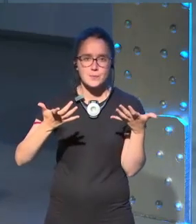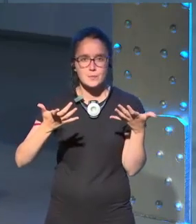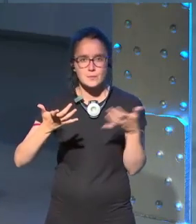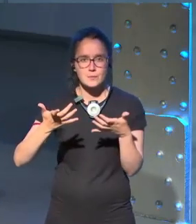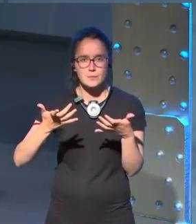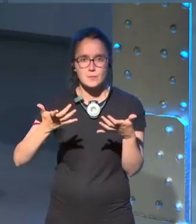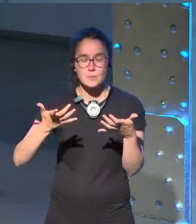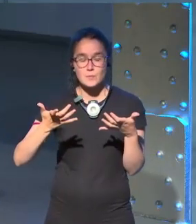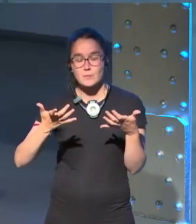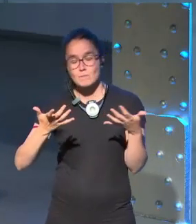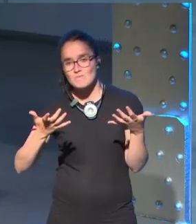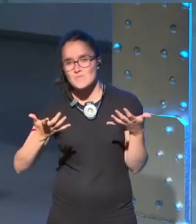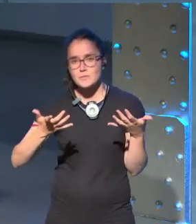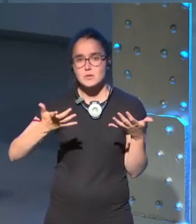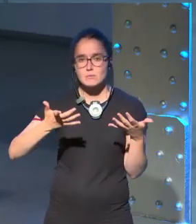objective fact,